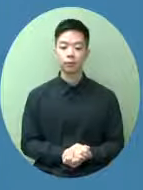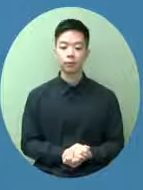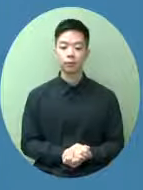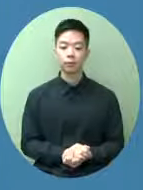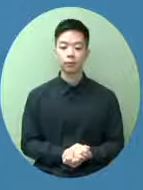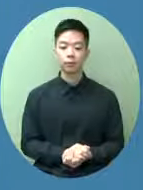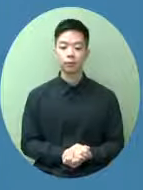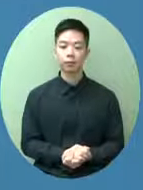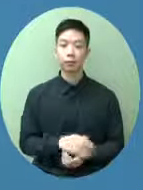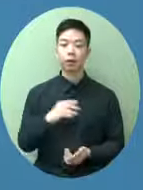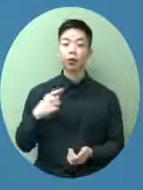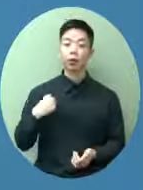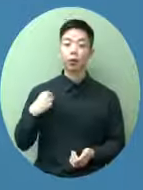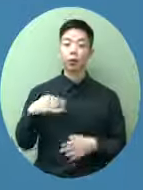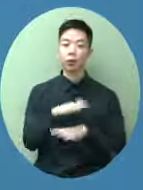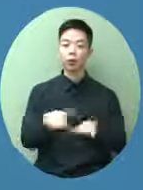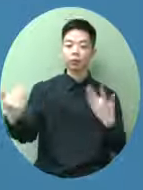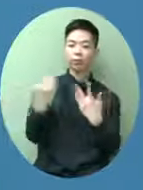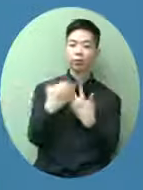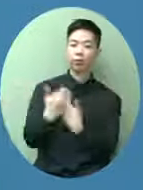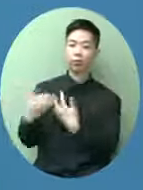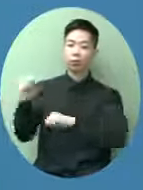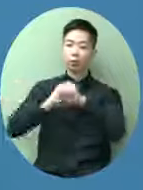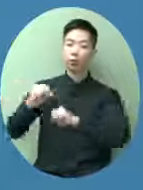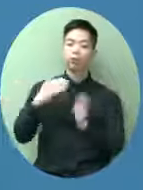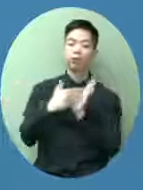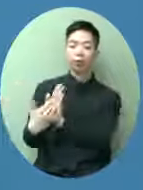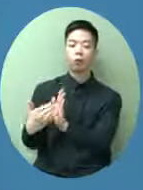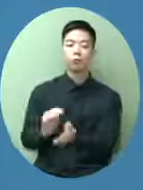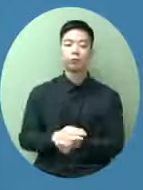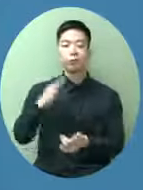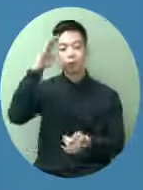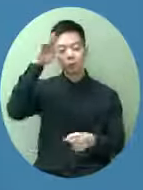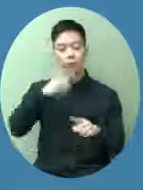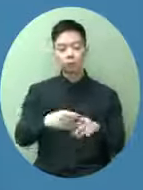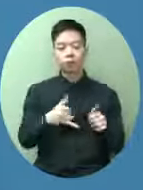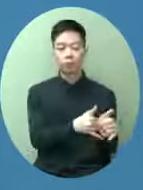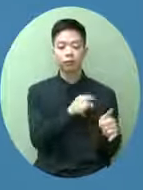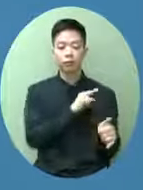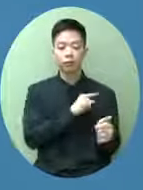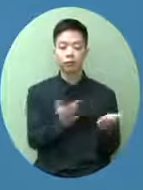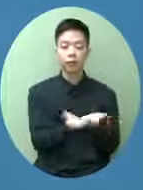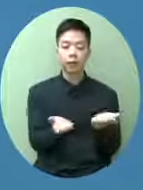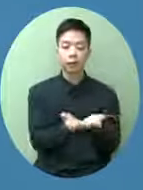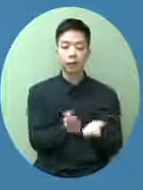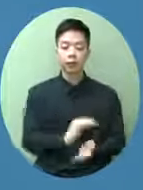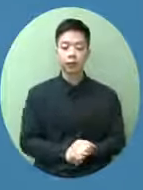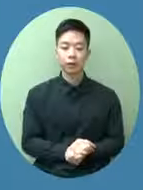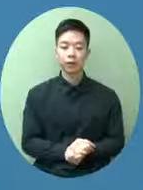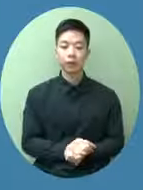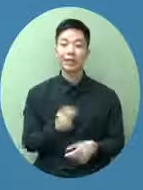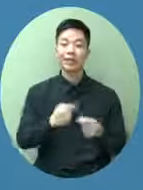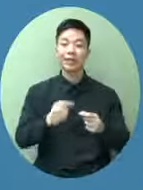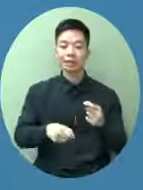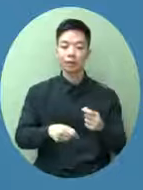properlybased on the evidence that they haveand to ask for the informationI would not